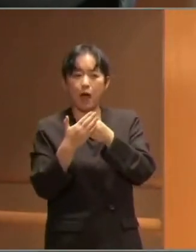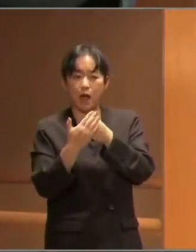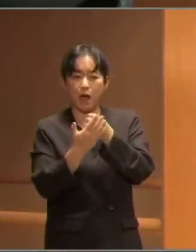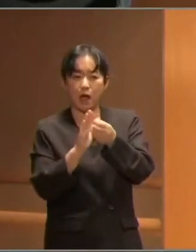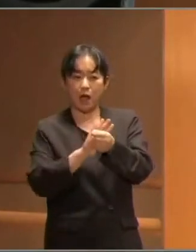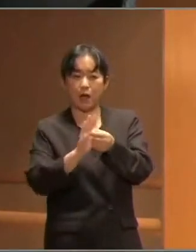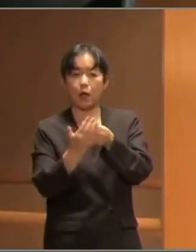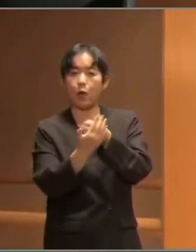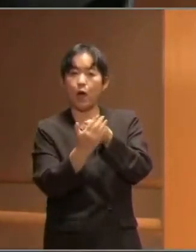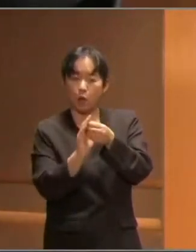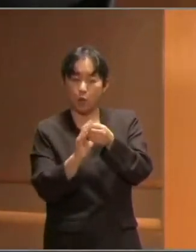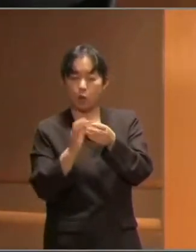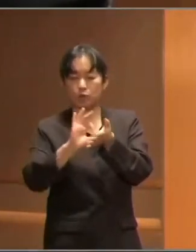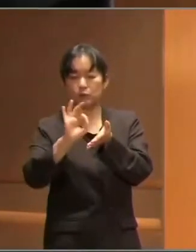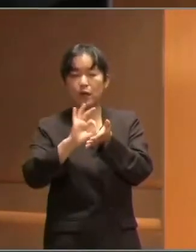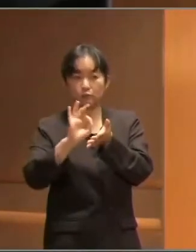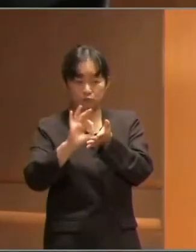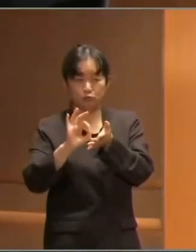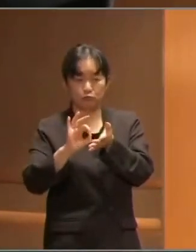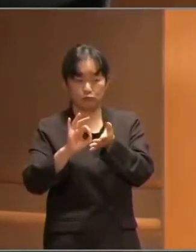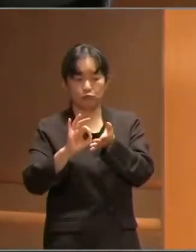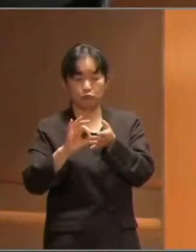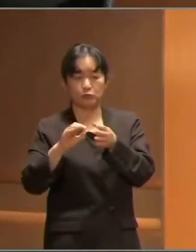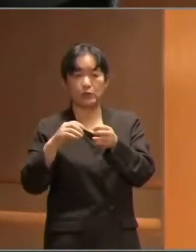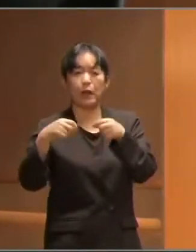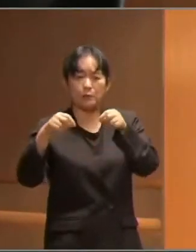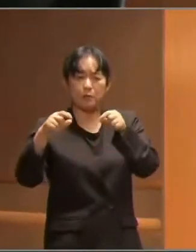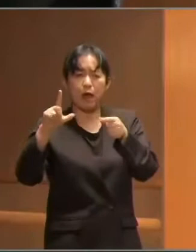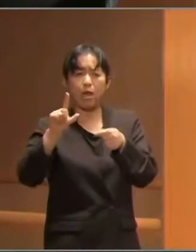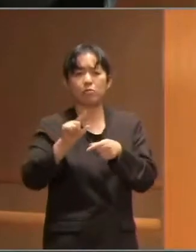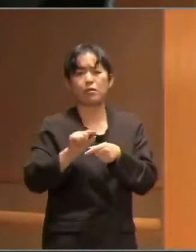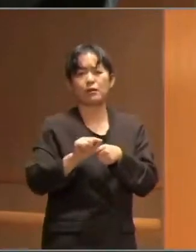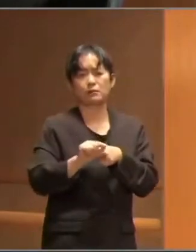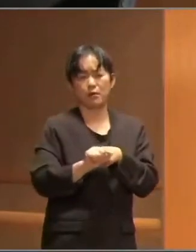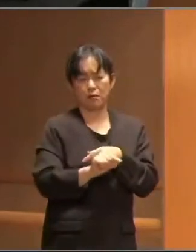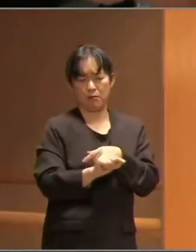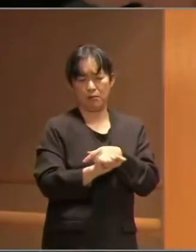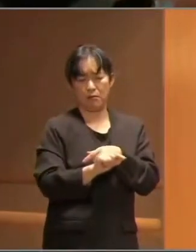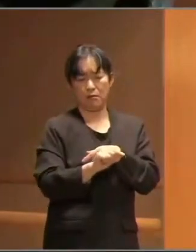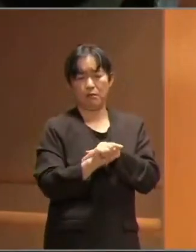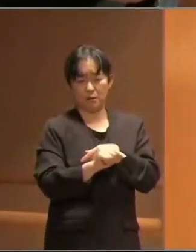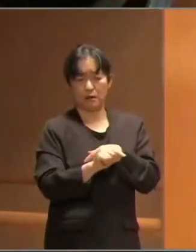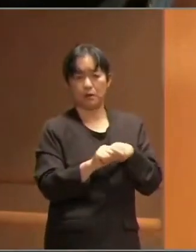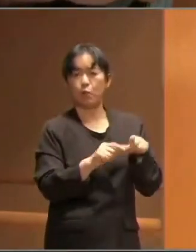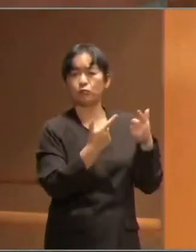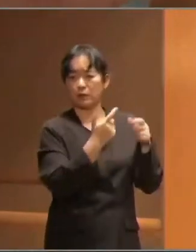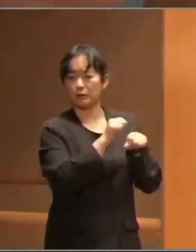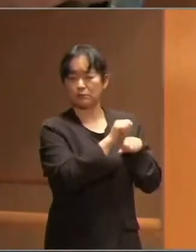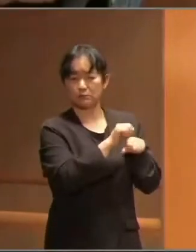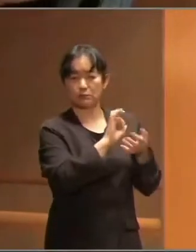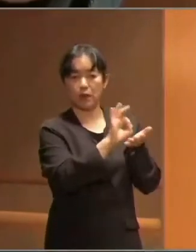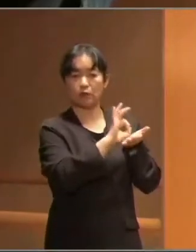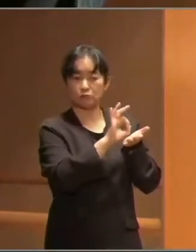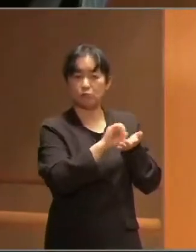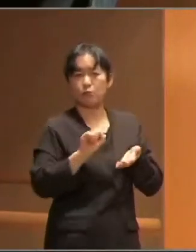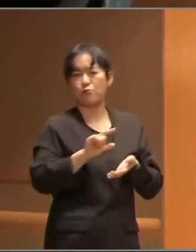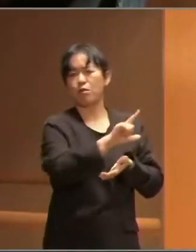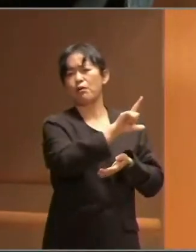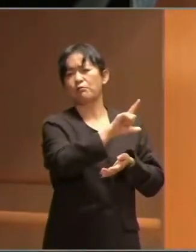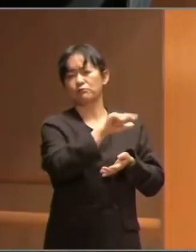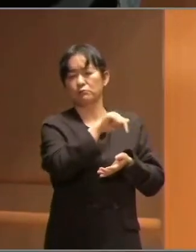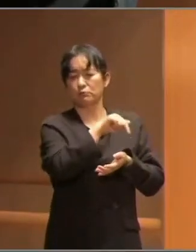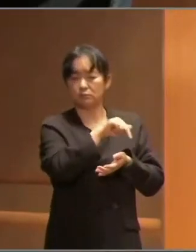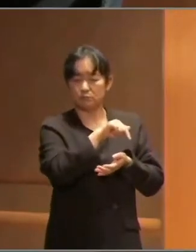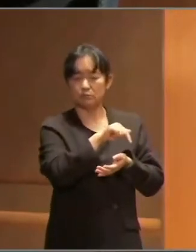the authentic washi started to disappear, and more paper using pulp came into